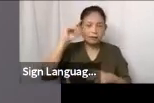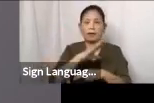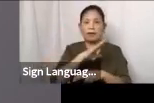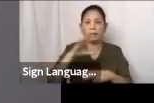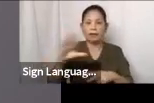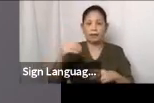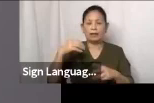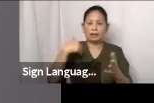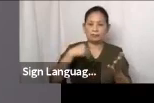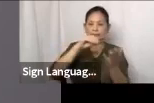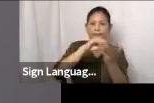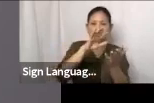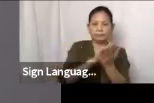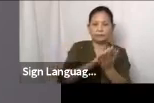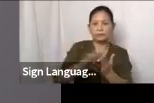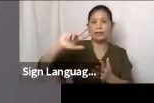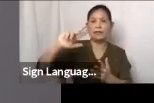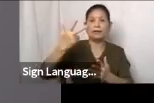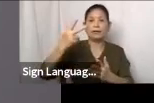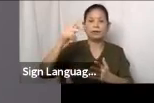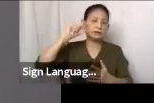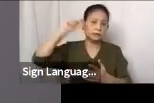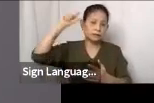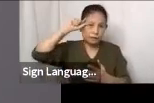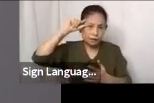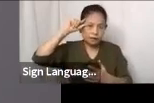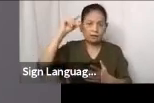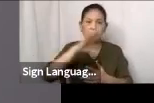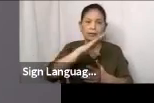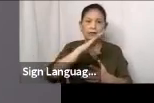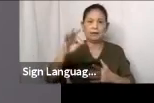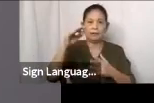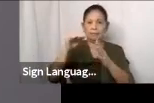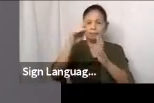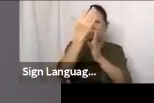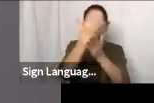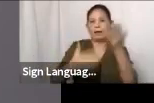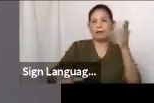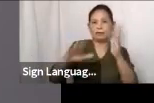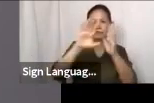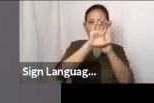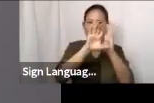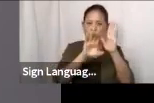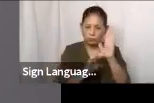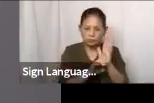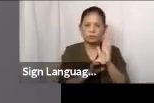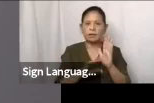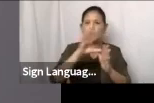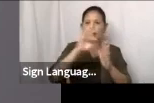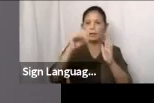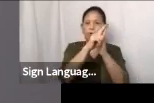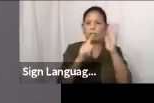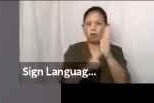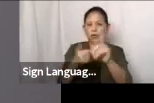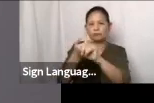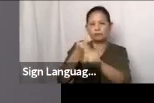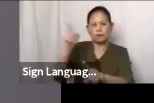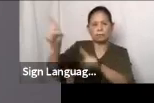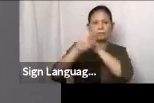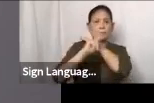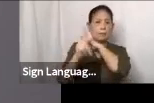of safeguarding their rights under Part 3 of our Constitution, and the laws made by the Parliament and the state